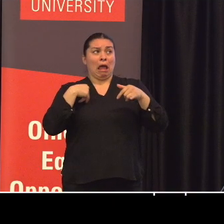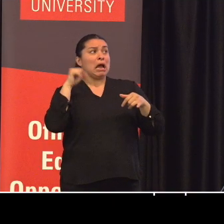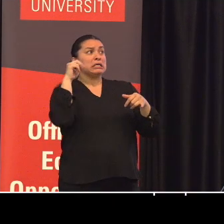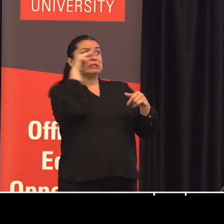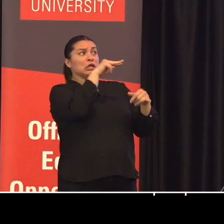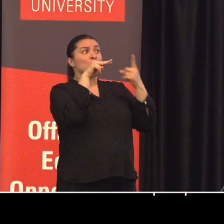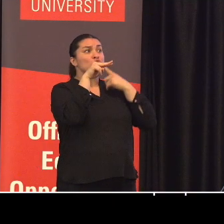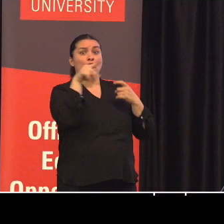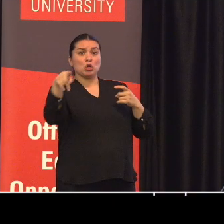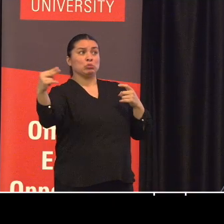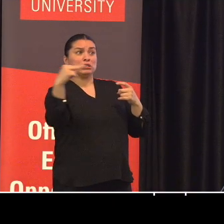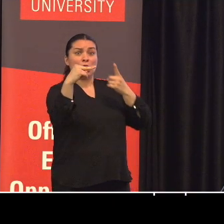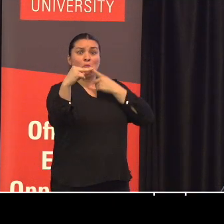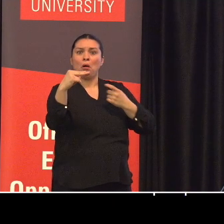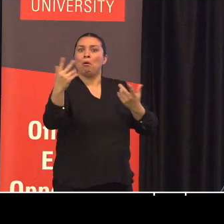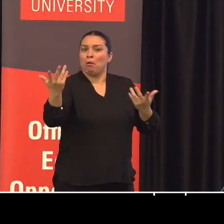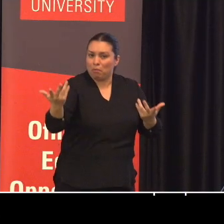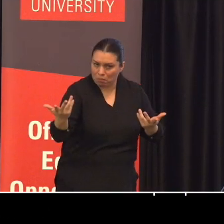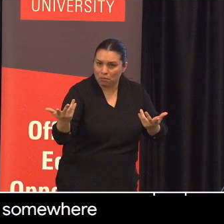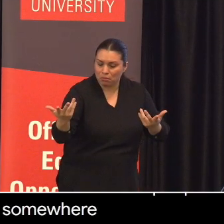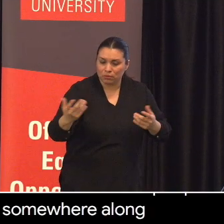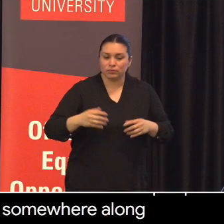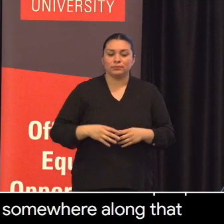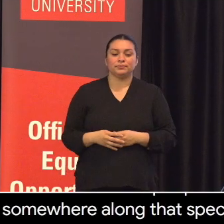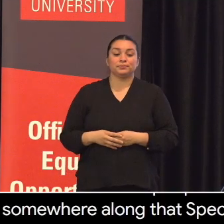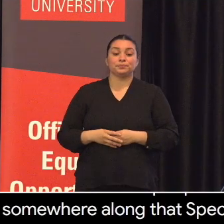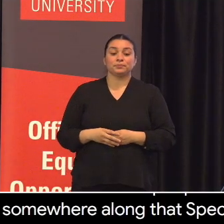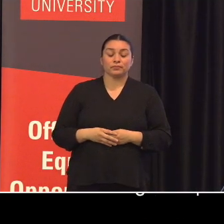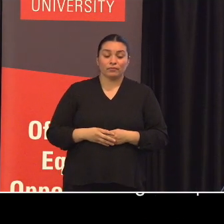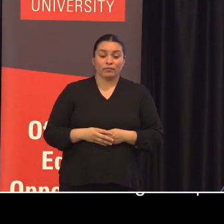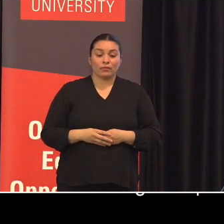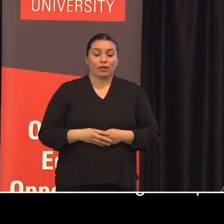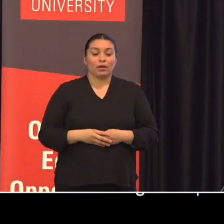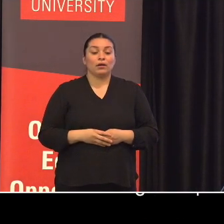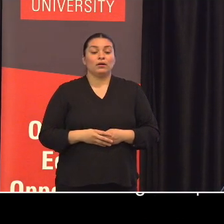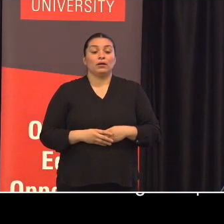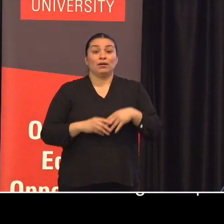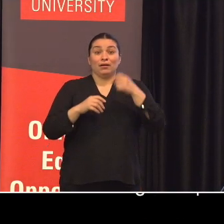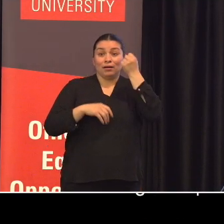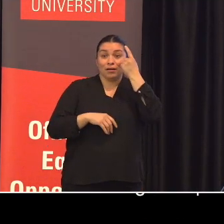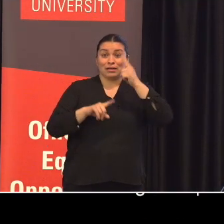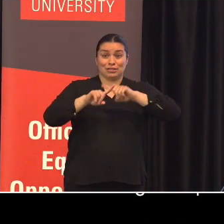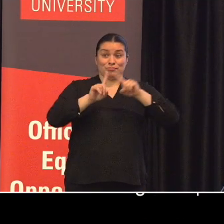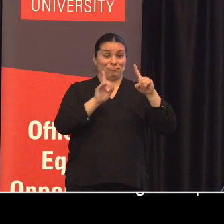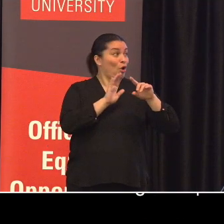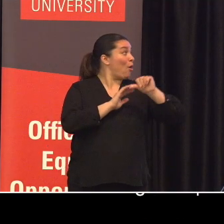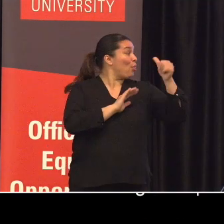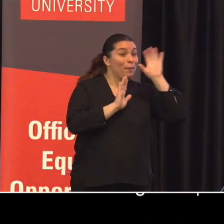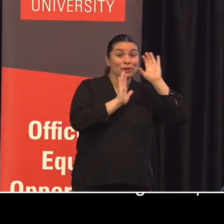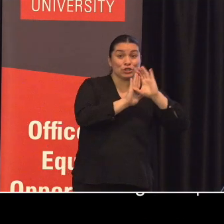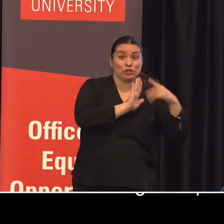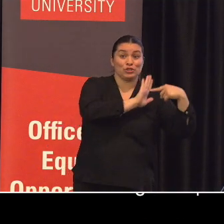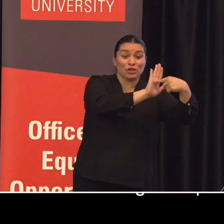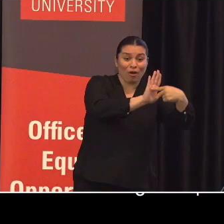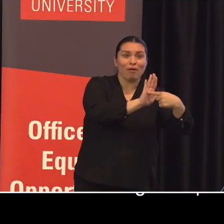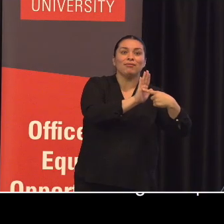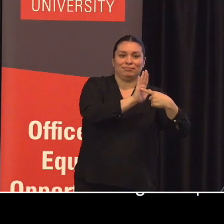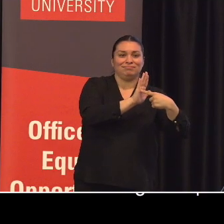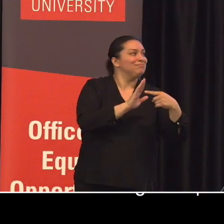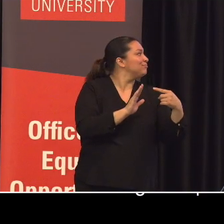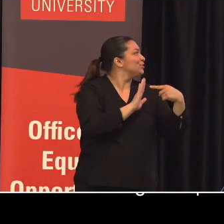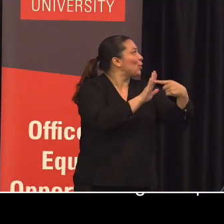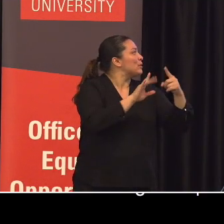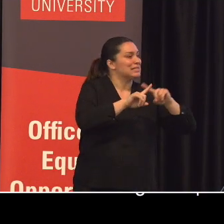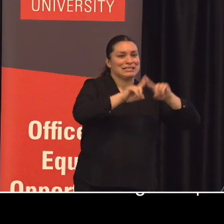pink. And what if it was somewhere along that spectrum? So the example here, class is mandatory. Mandatory is red. If I make it